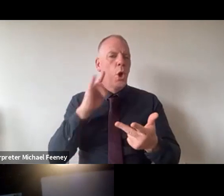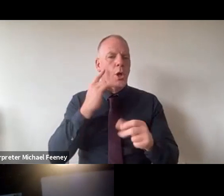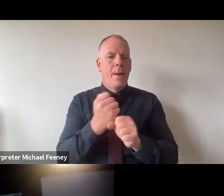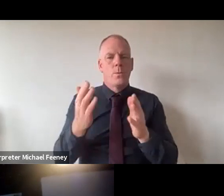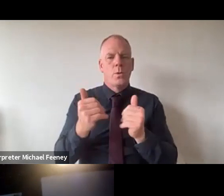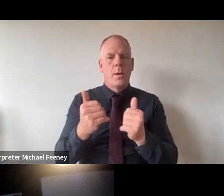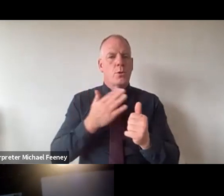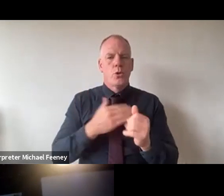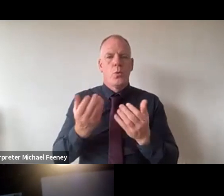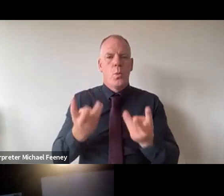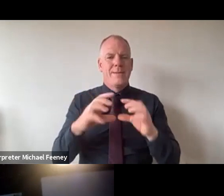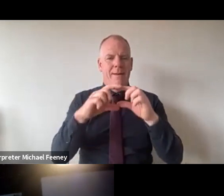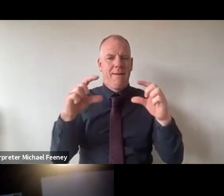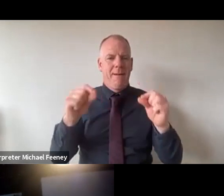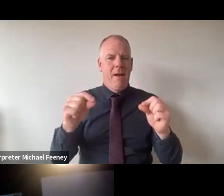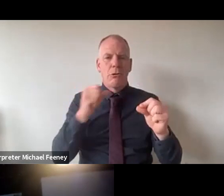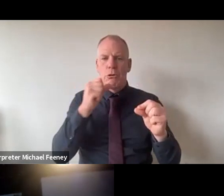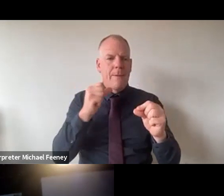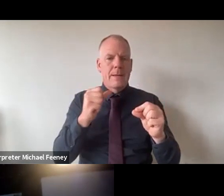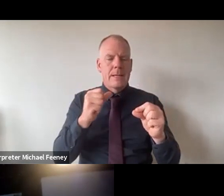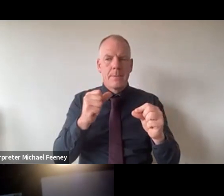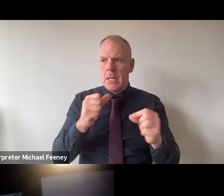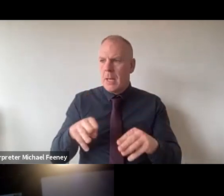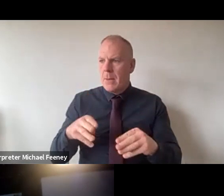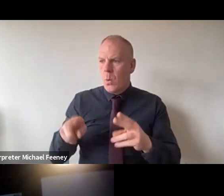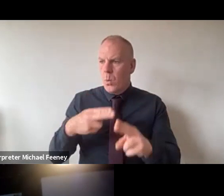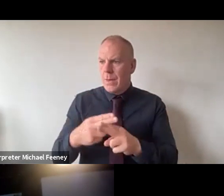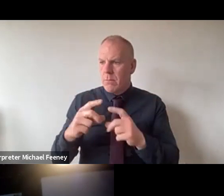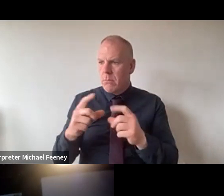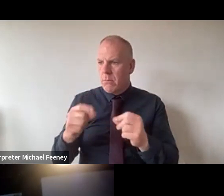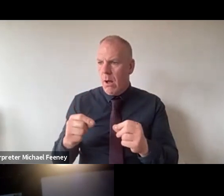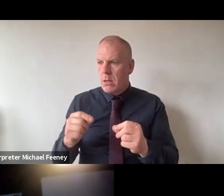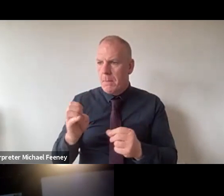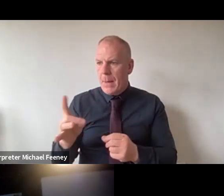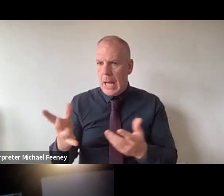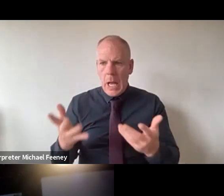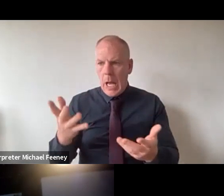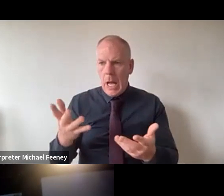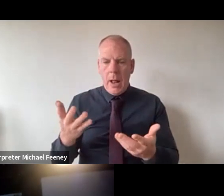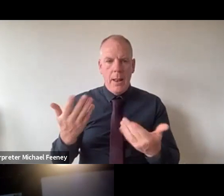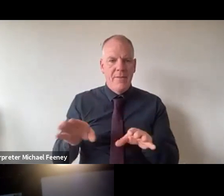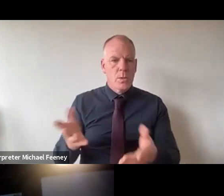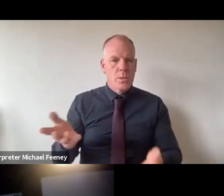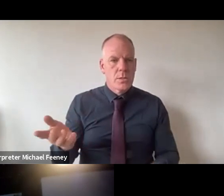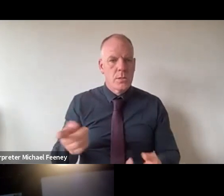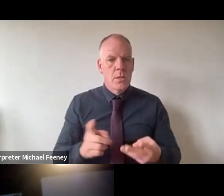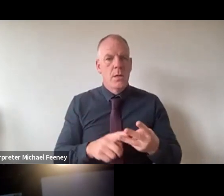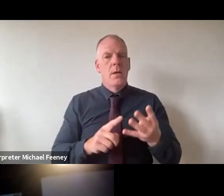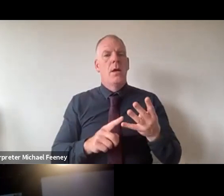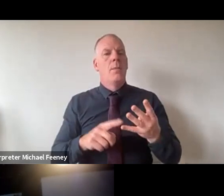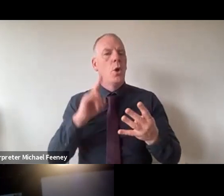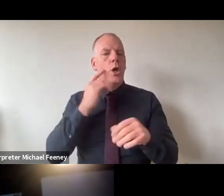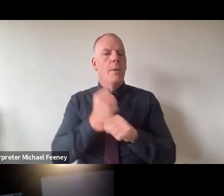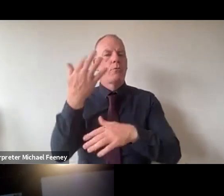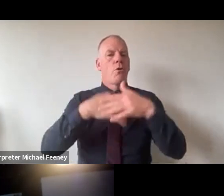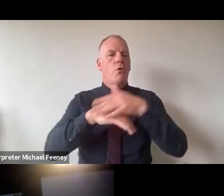bank cards or credit cards, leaving stranded those that possess neither of these. And we also heard a lot about